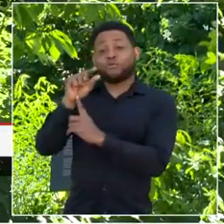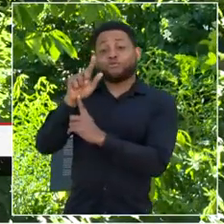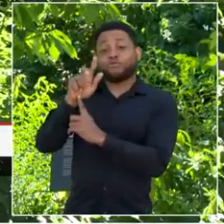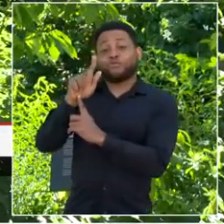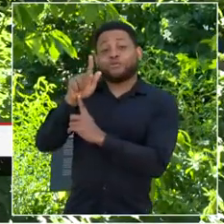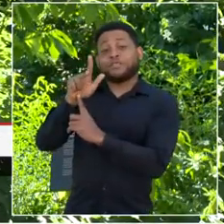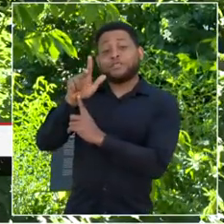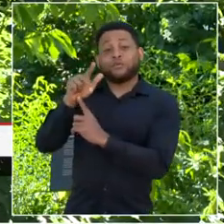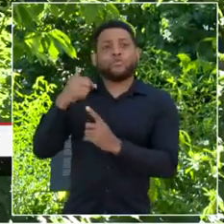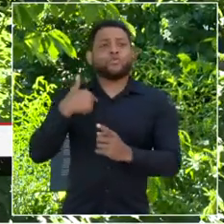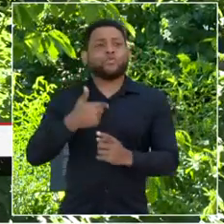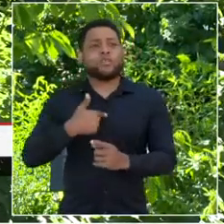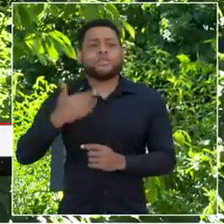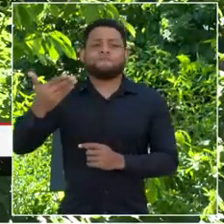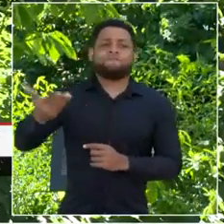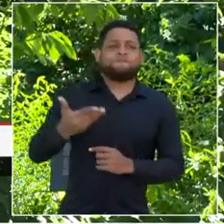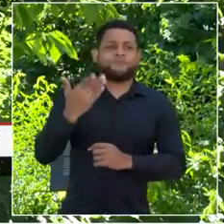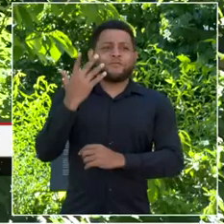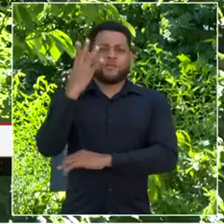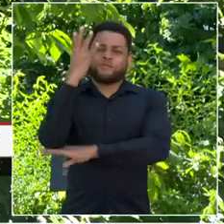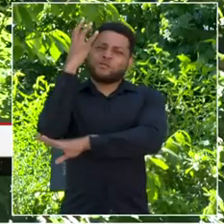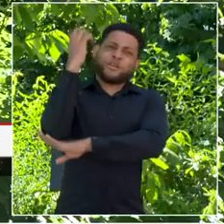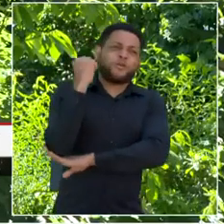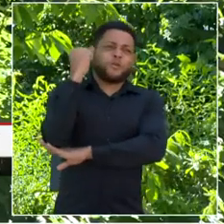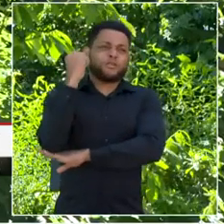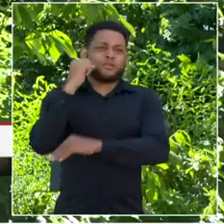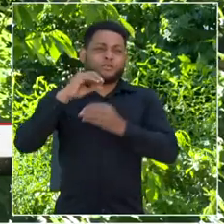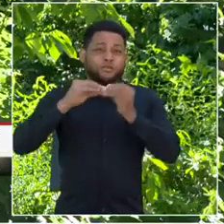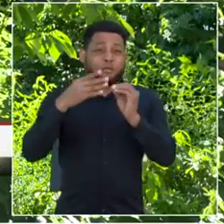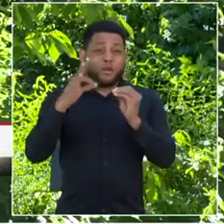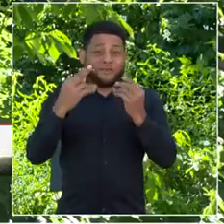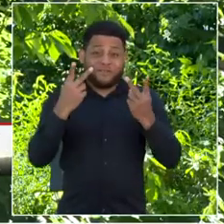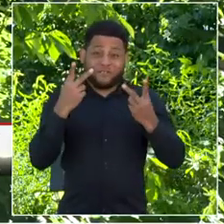visitors to the tune of 26 million visitors to Washington.